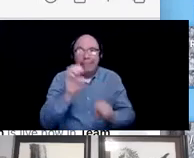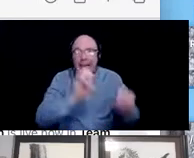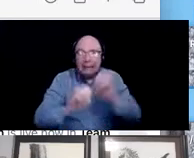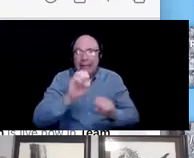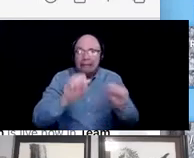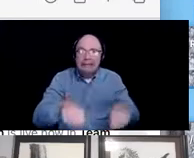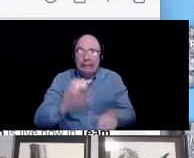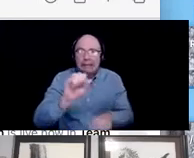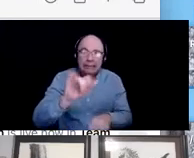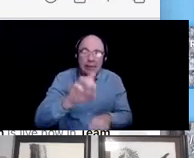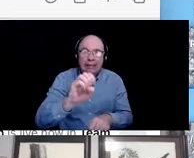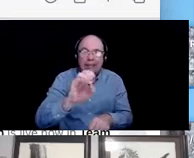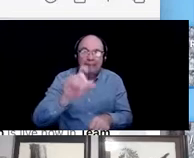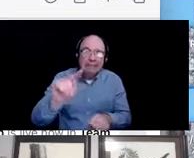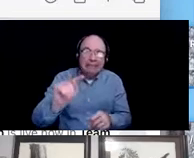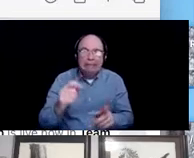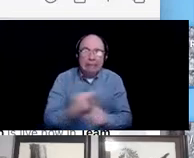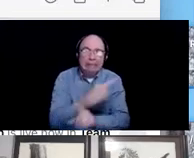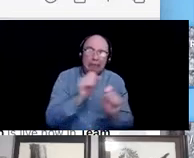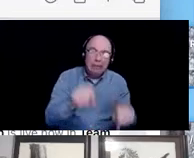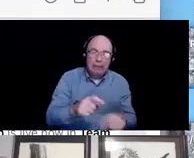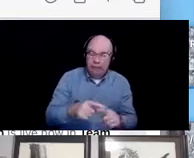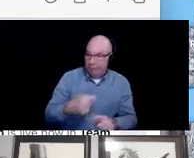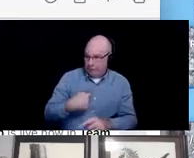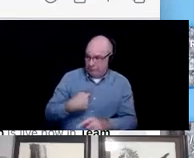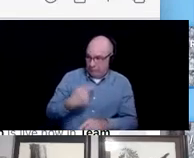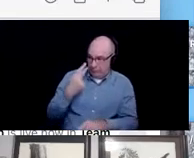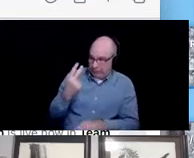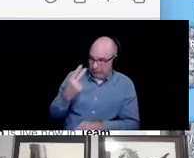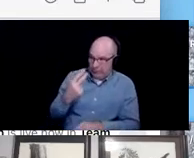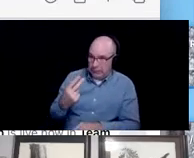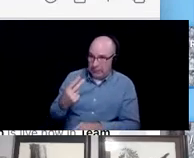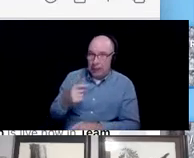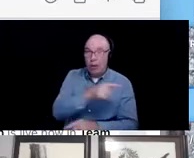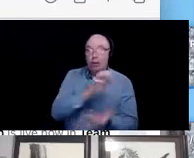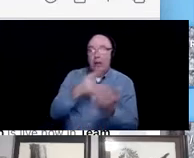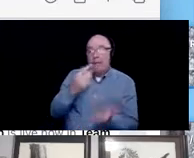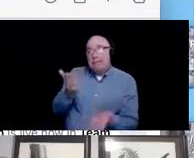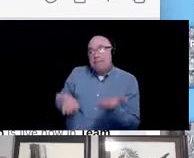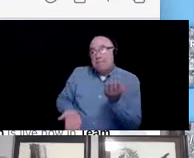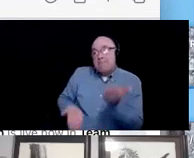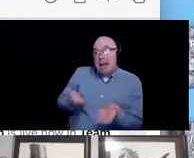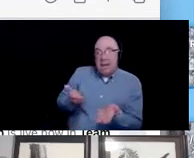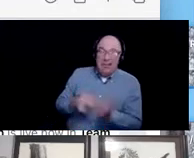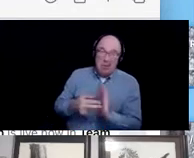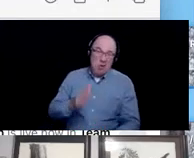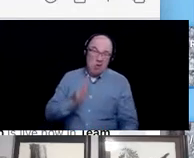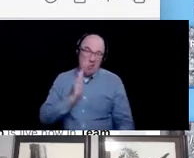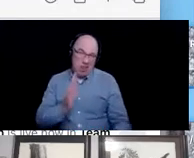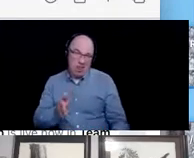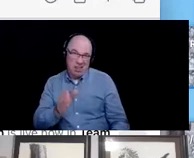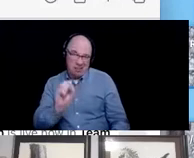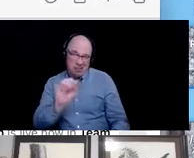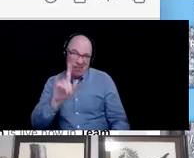those 7 years of pain, and I knew when doctors said possible, it usually meant probable. Side effects just happen. I have